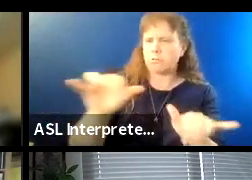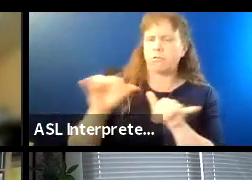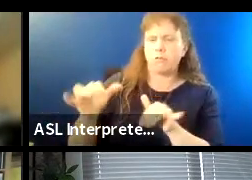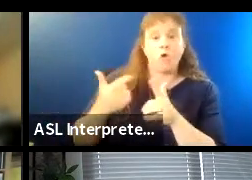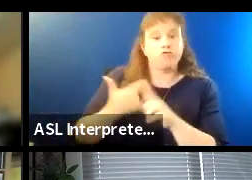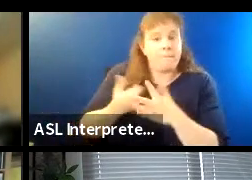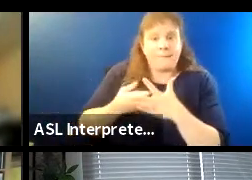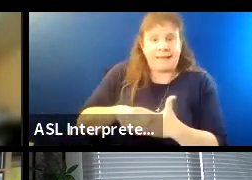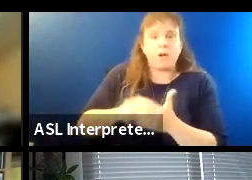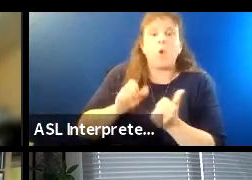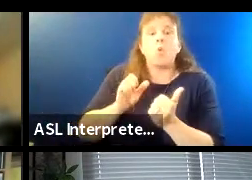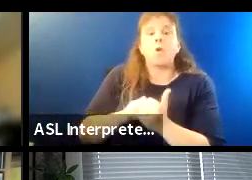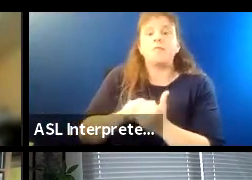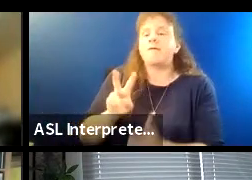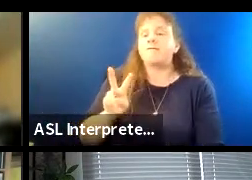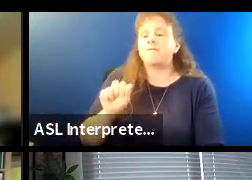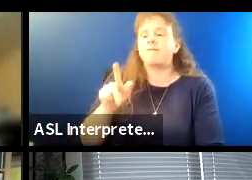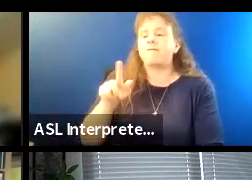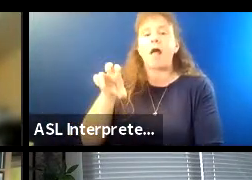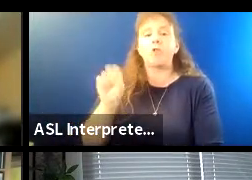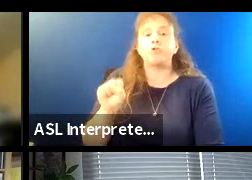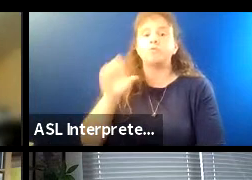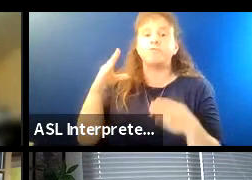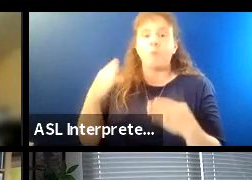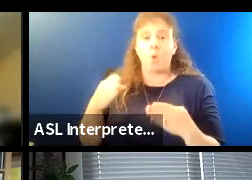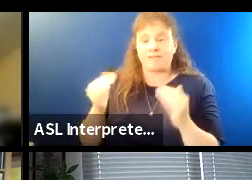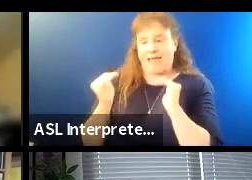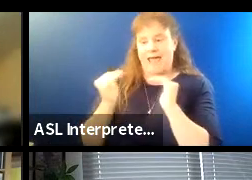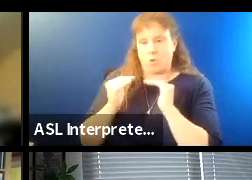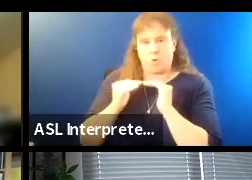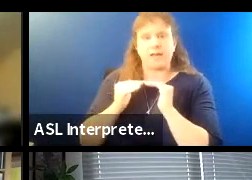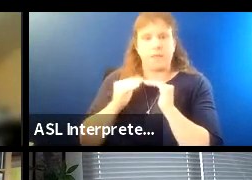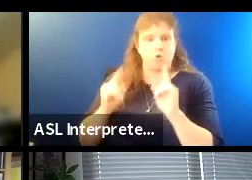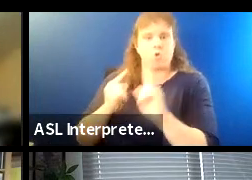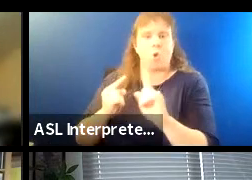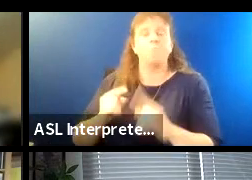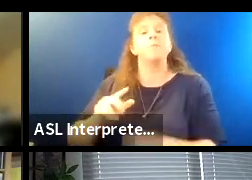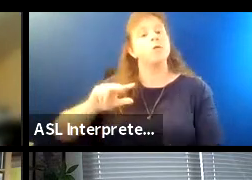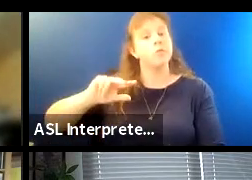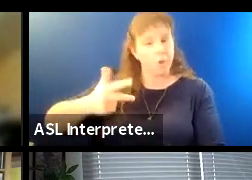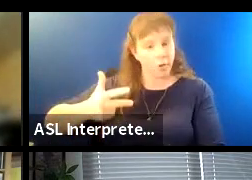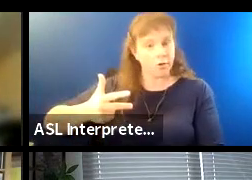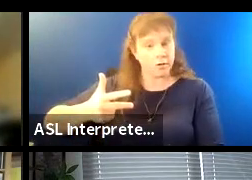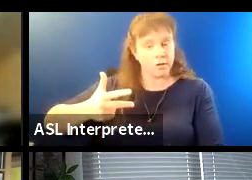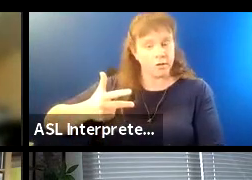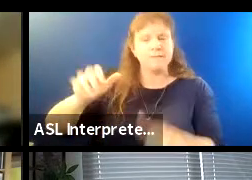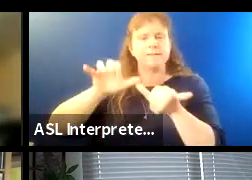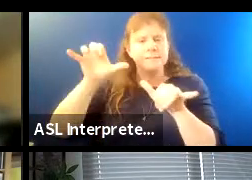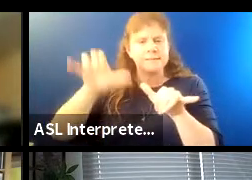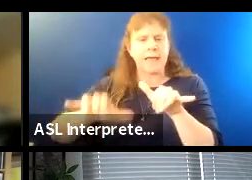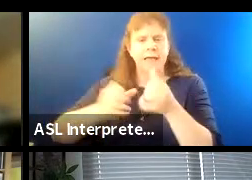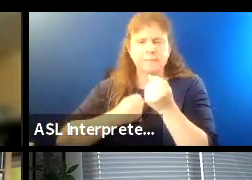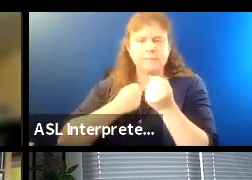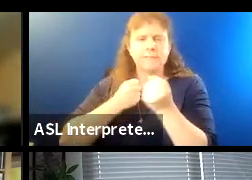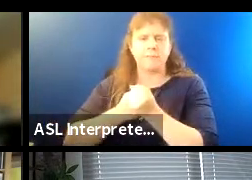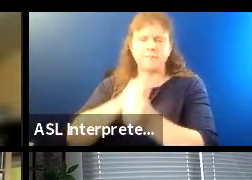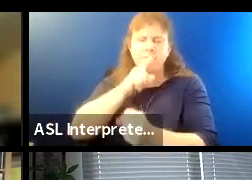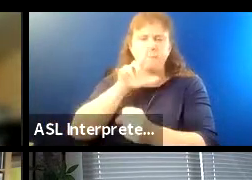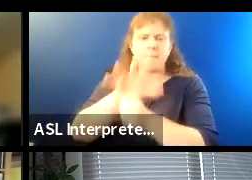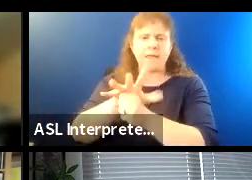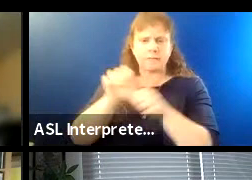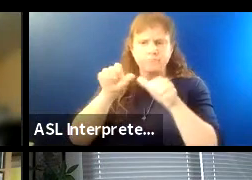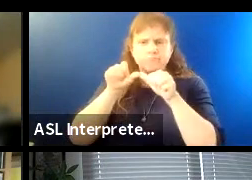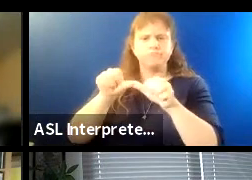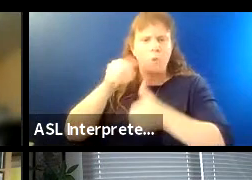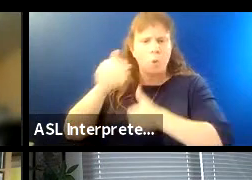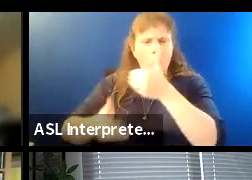a values-driven, equity-centered process. And third, really staying adaptive, resilient, and committed to staying on course. This